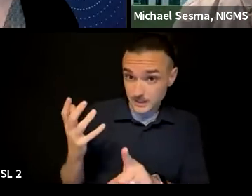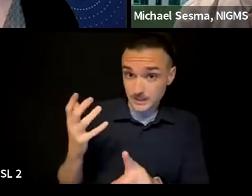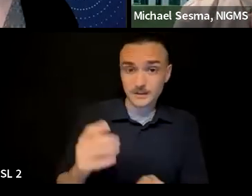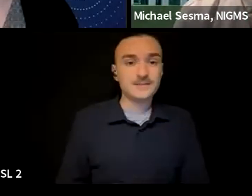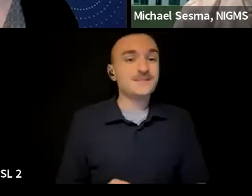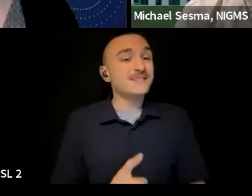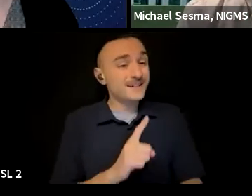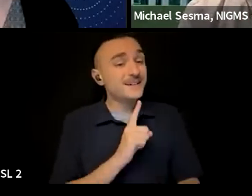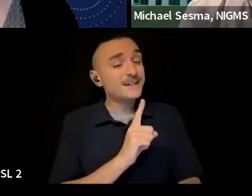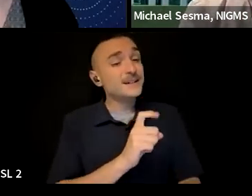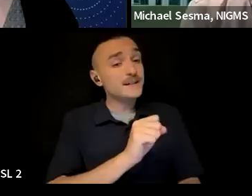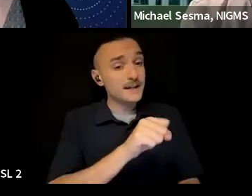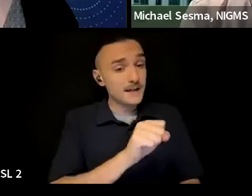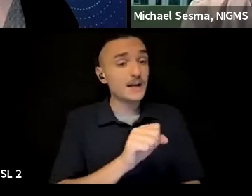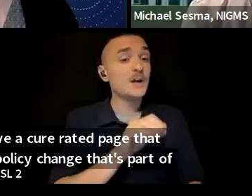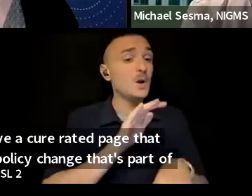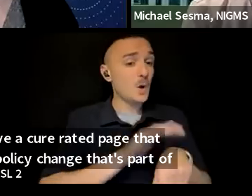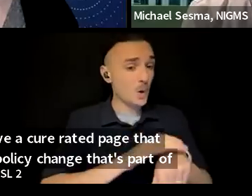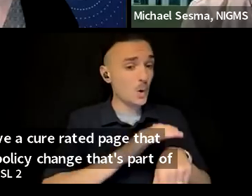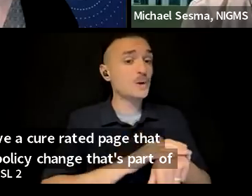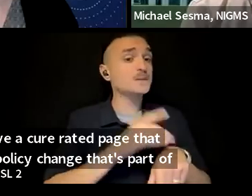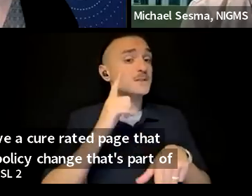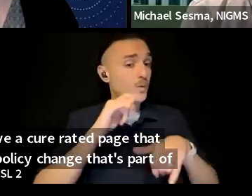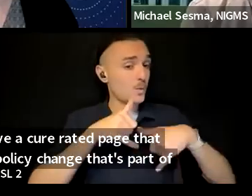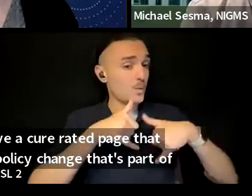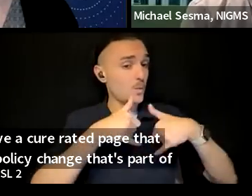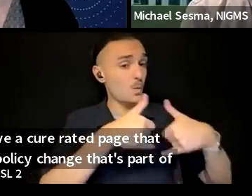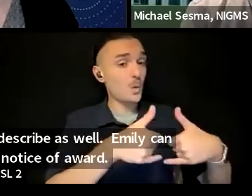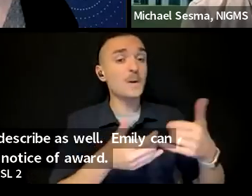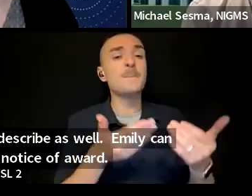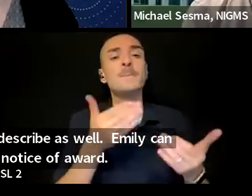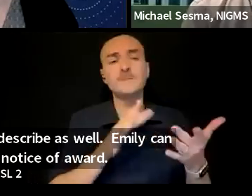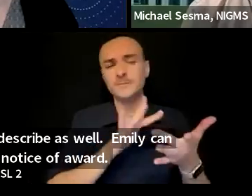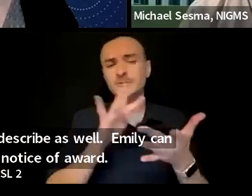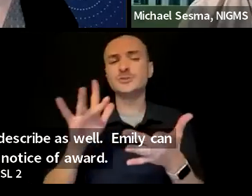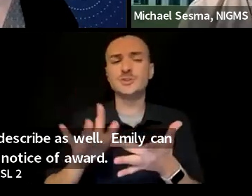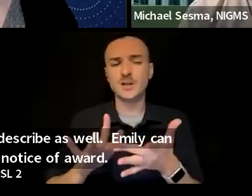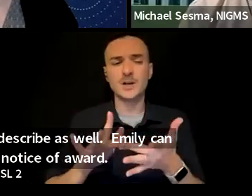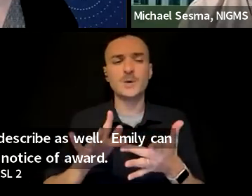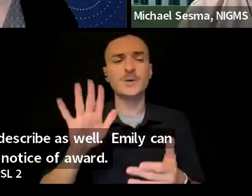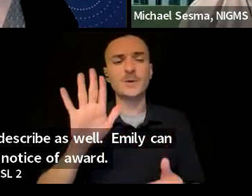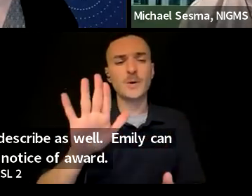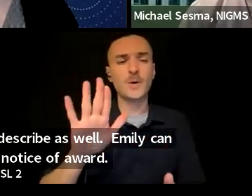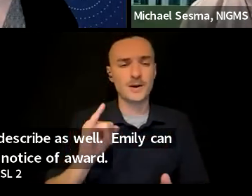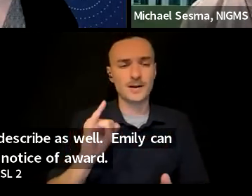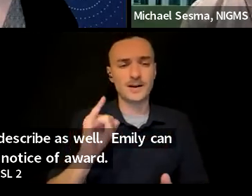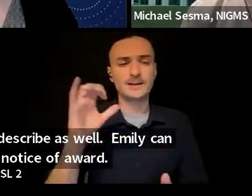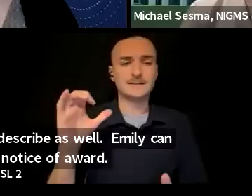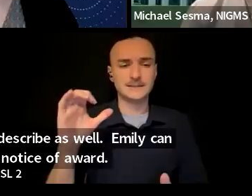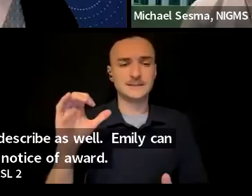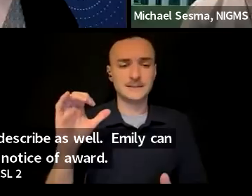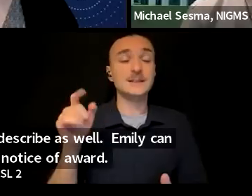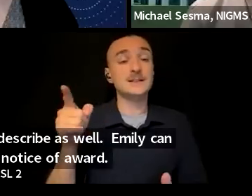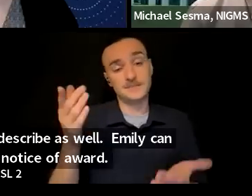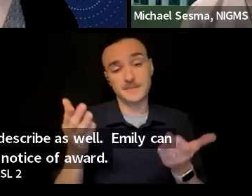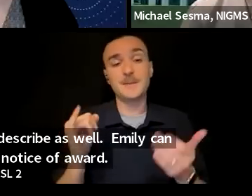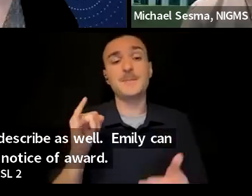look at the notice of award. You may also want to reach out to your IC. The IC may have